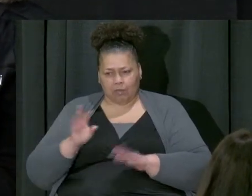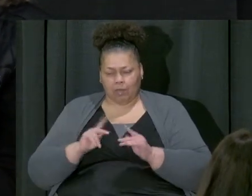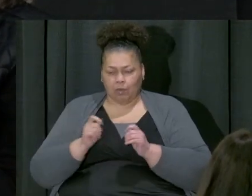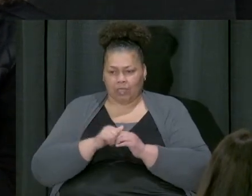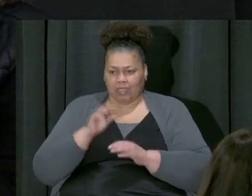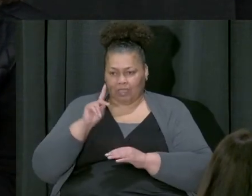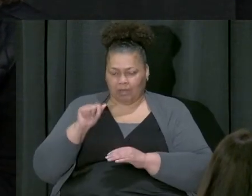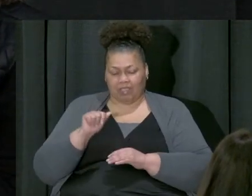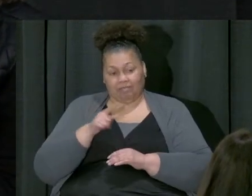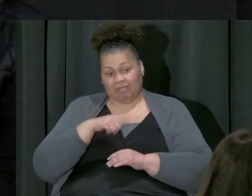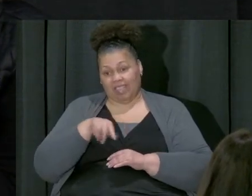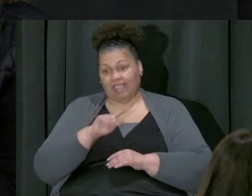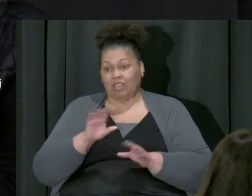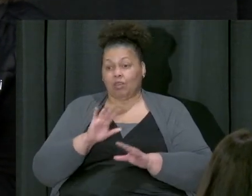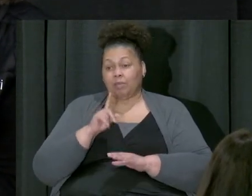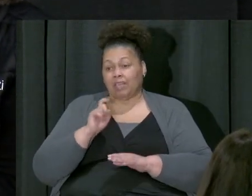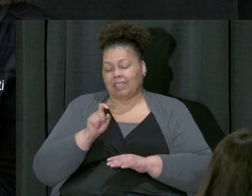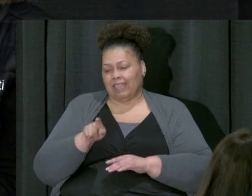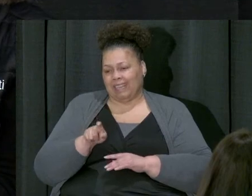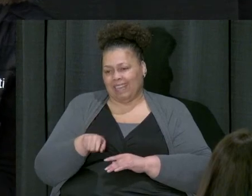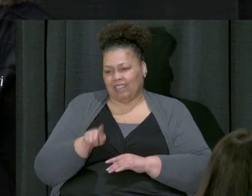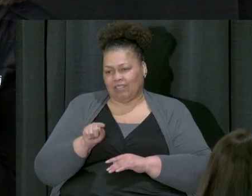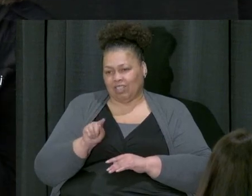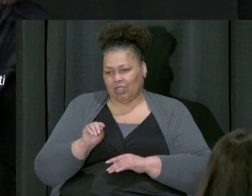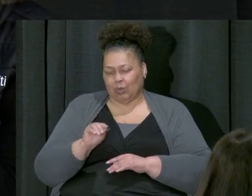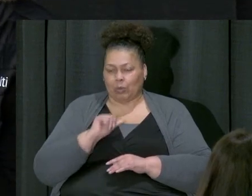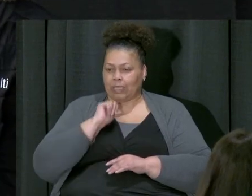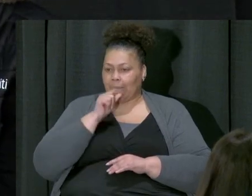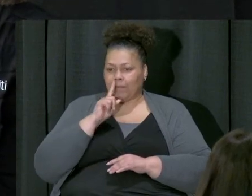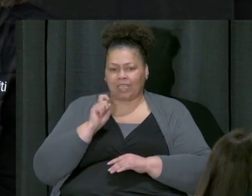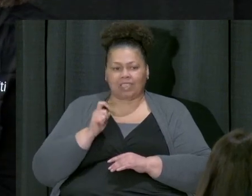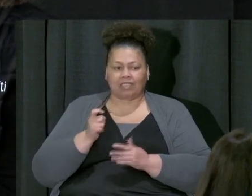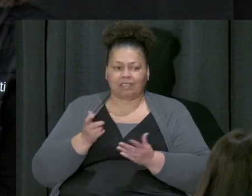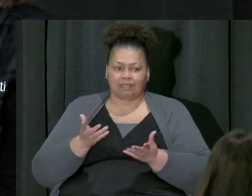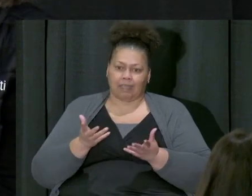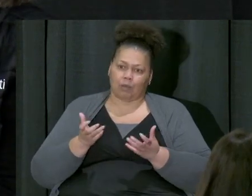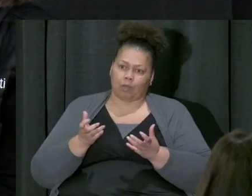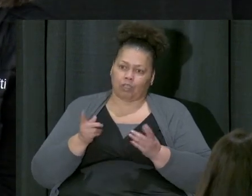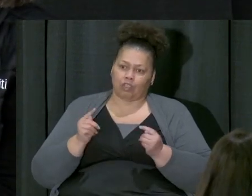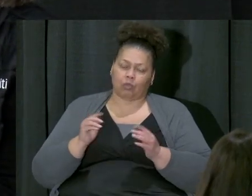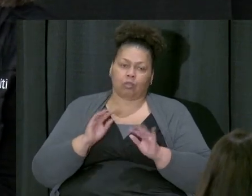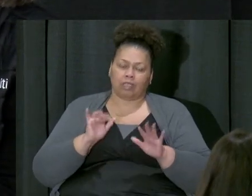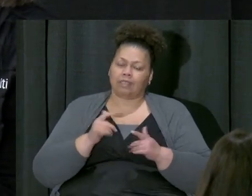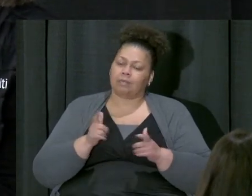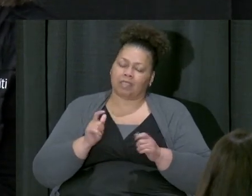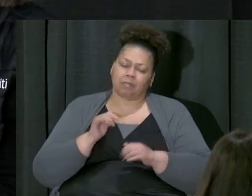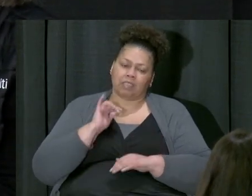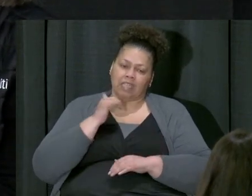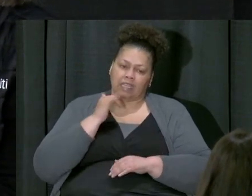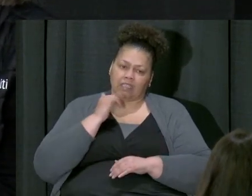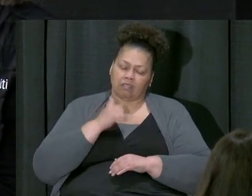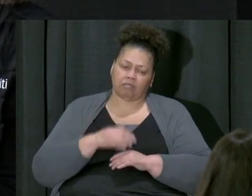of because they have to, not because they want to. And I think that's the biggest mistake. Because